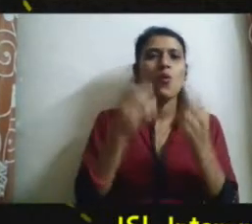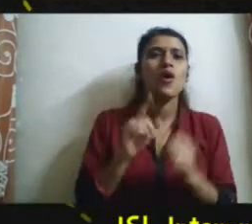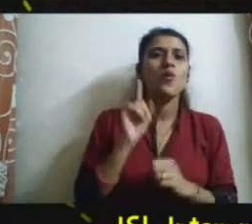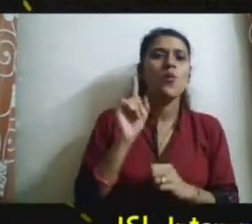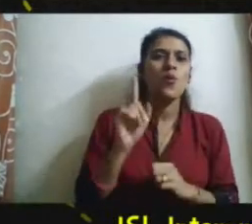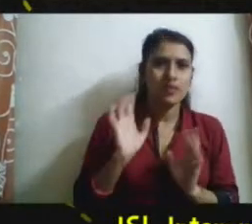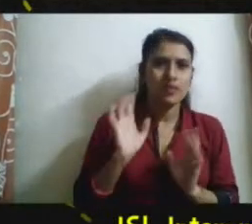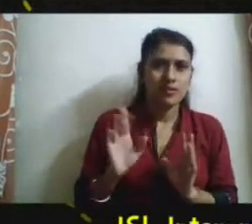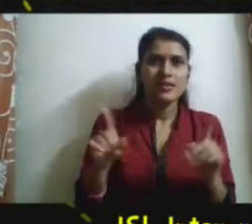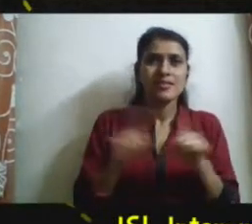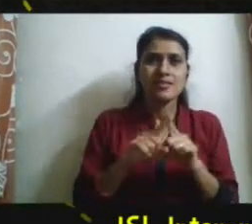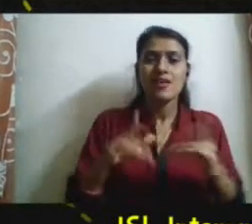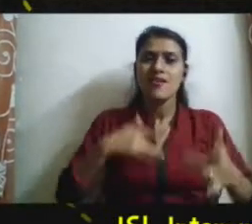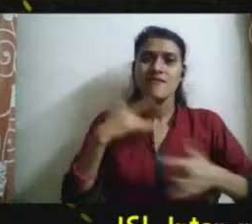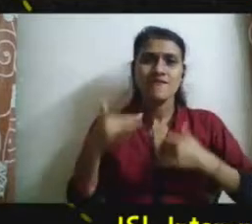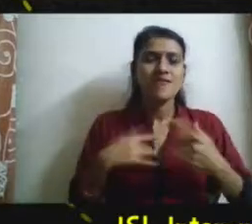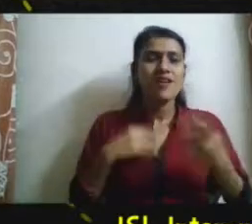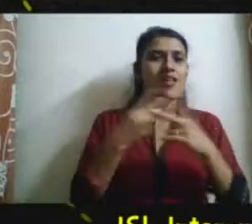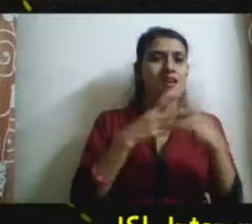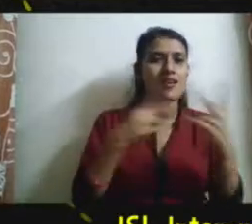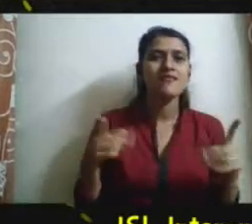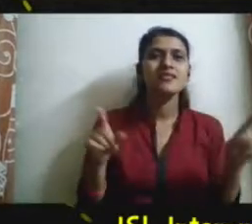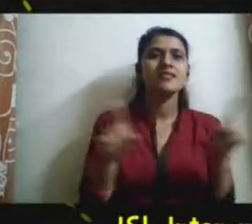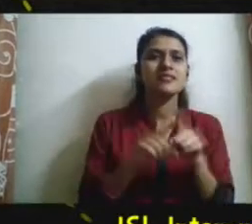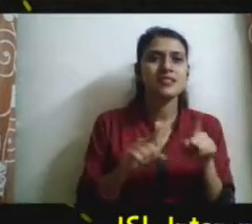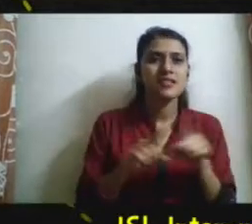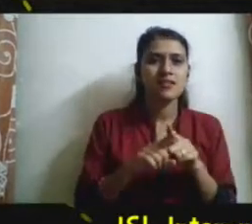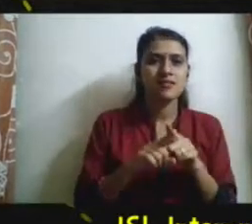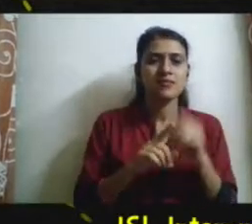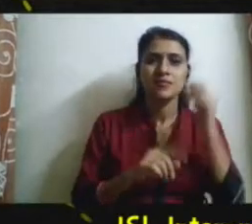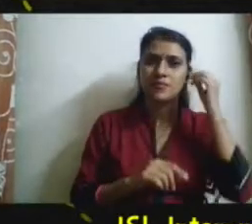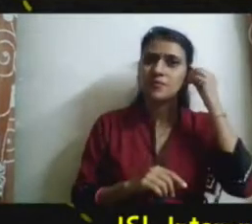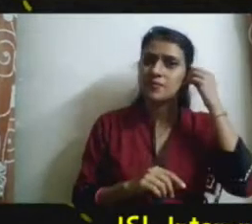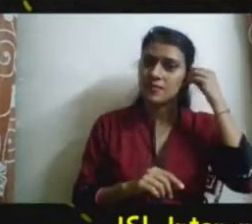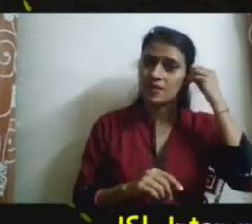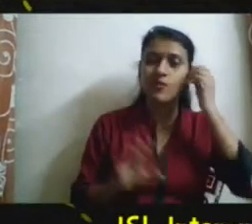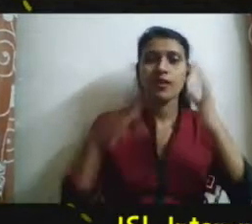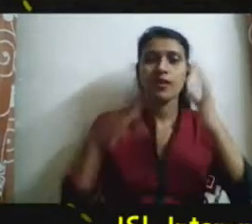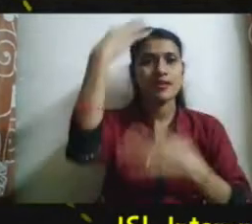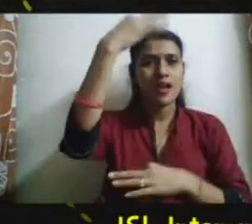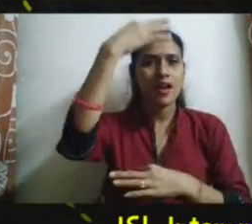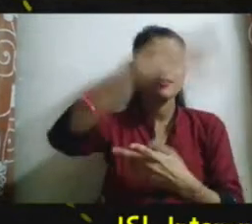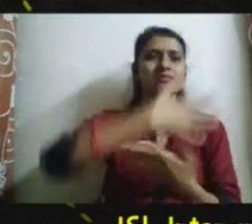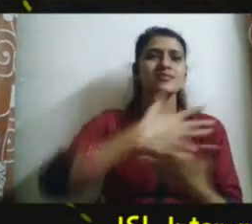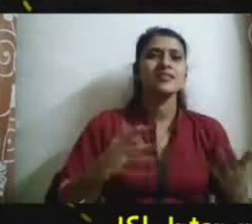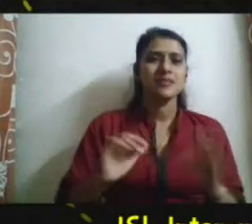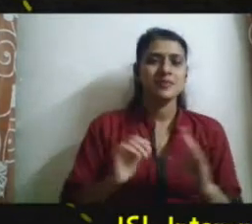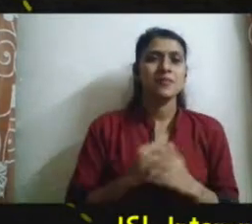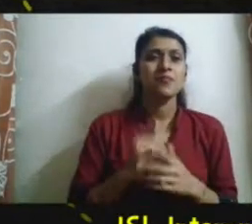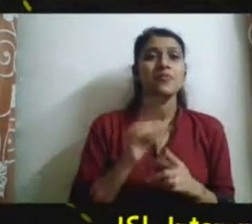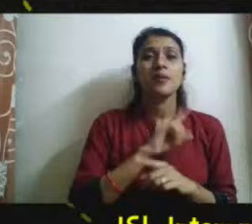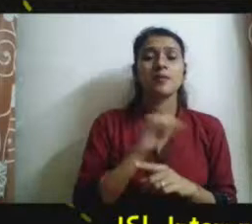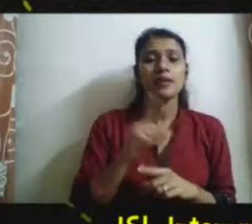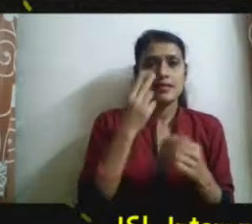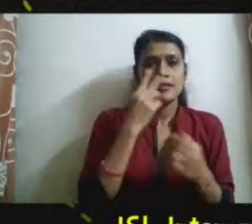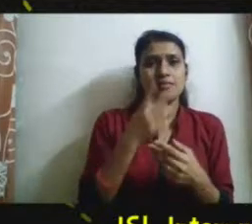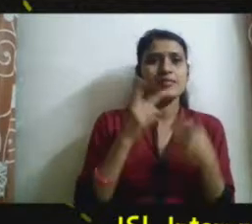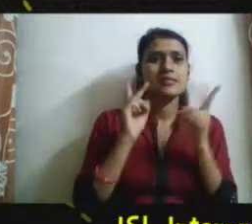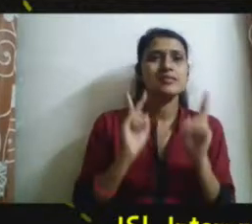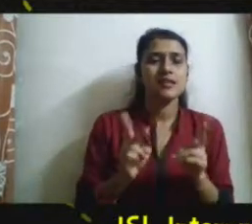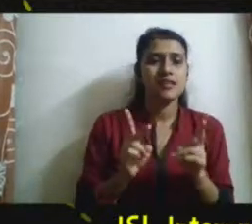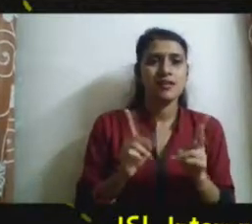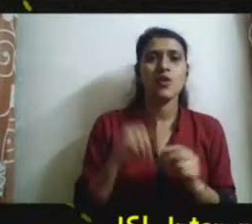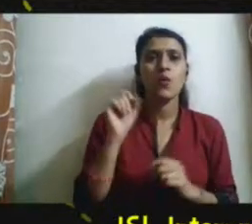sing our emotions, those yes, two are kind of like a proscenium of yeah, dance performance. But still, I want to say that the